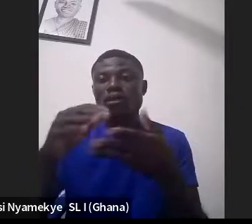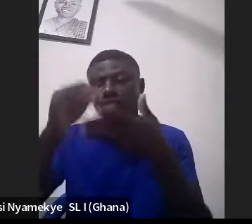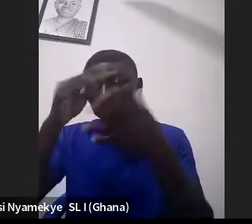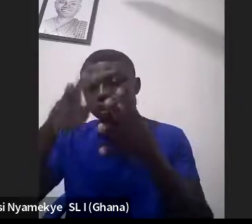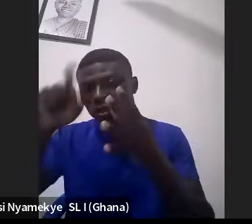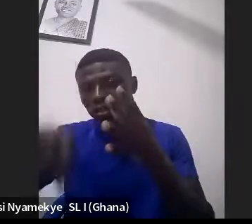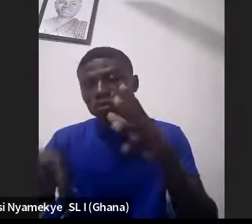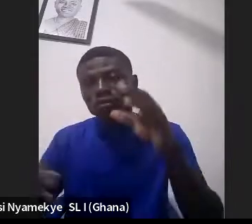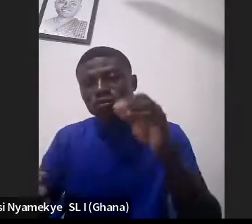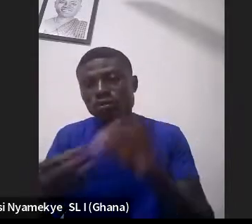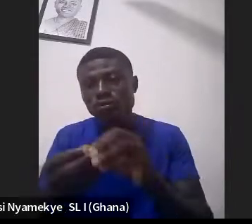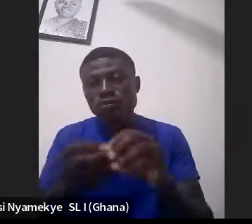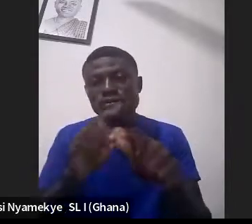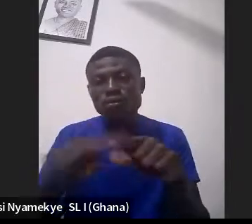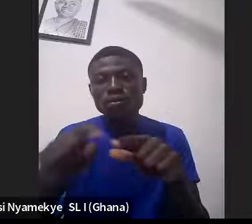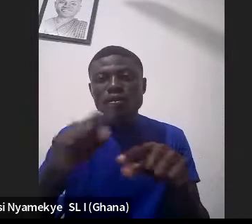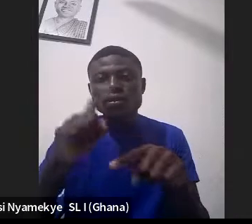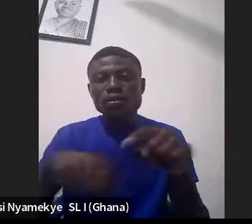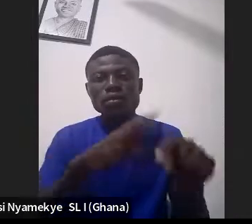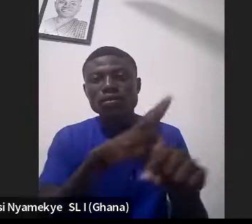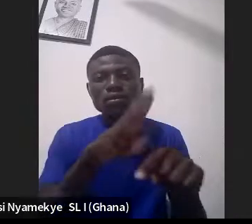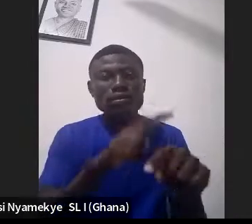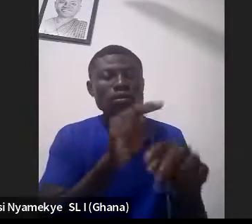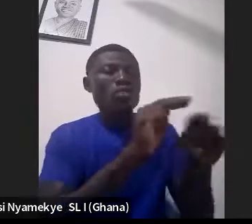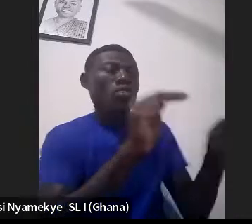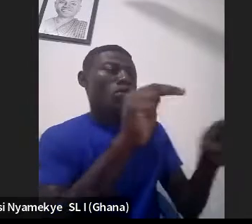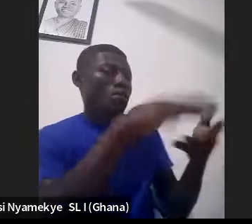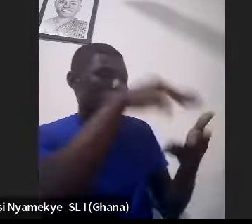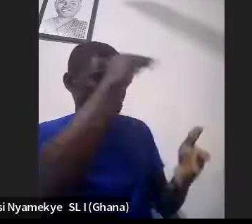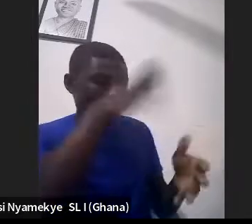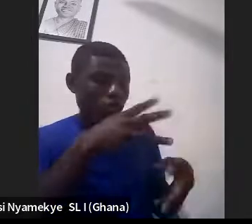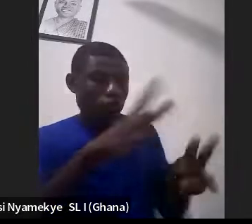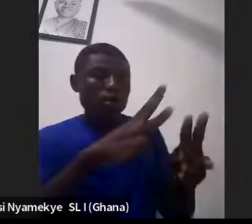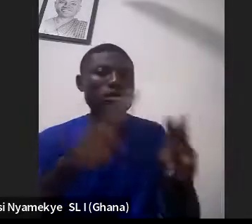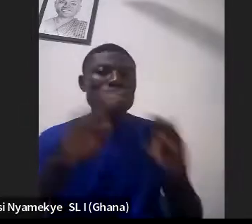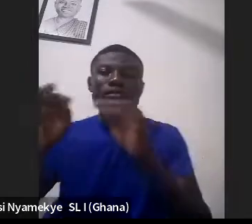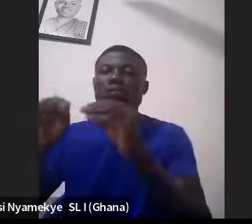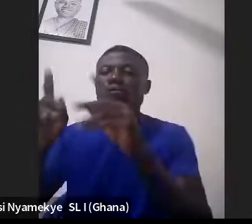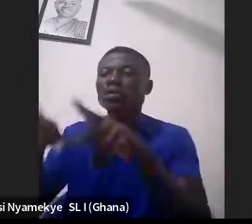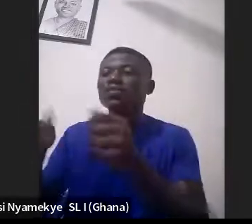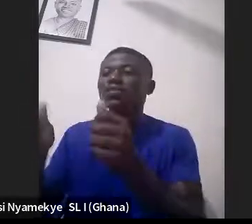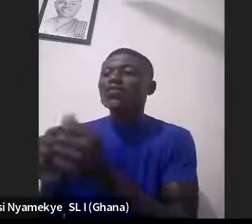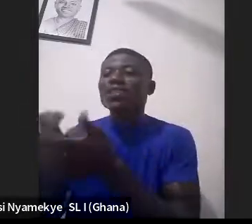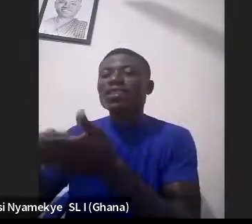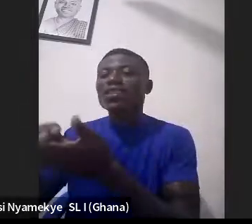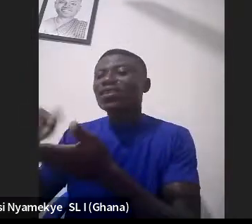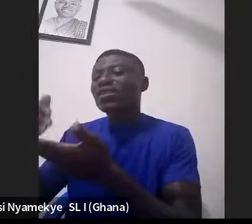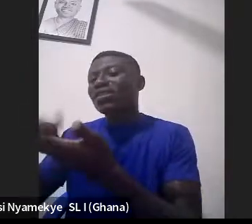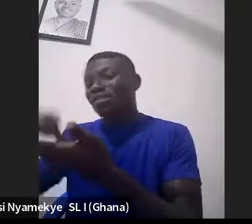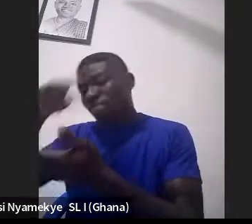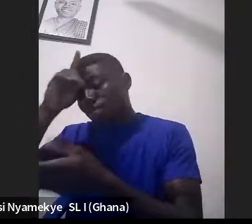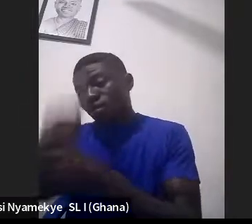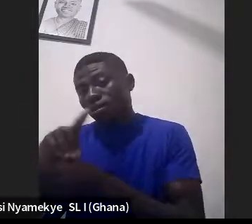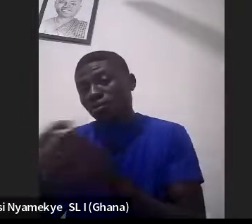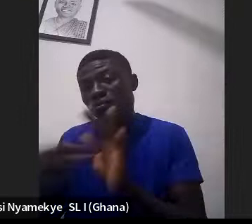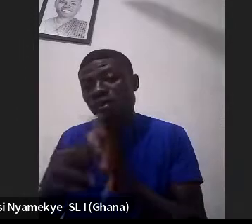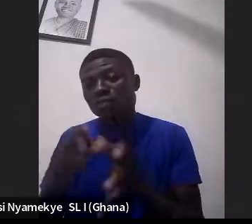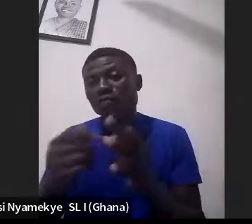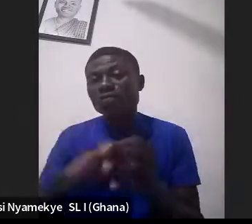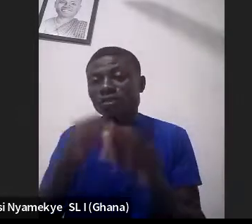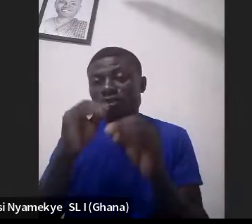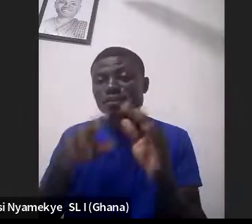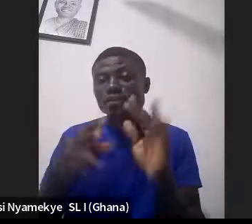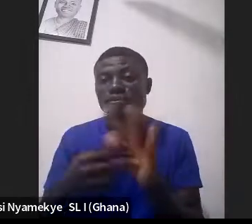but you cannot use a normal learner's approach to teach a dyslexic child. So if I'm a teacher, I will really